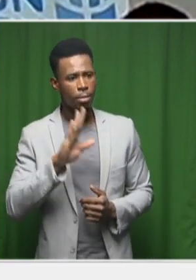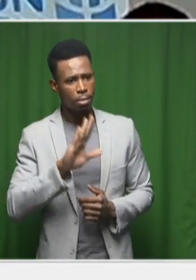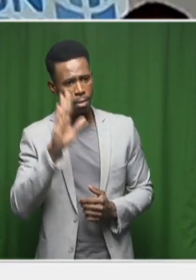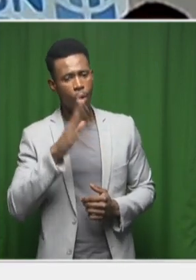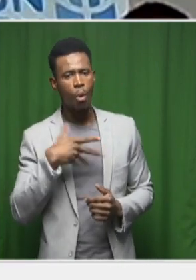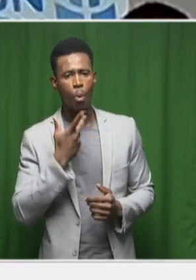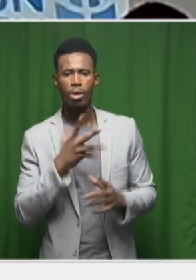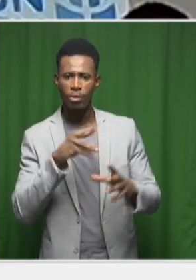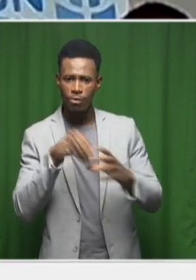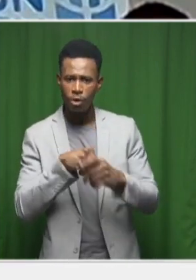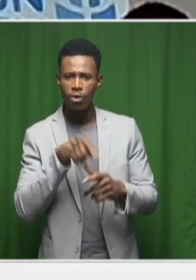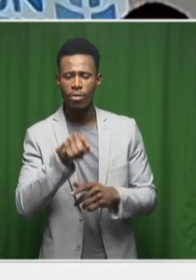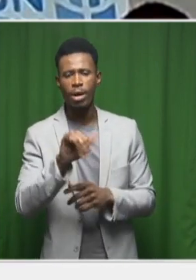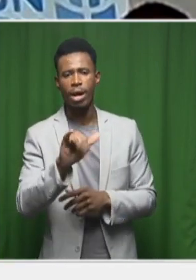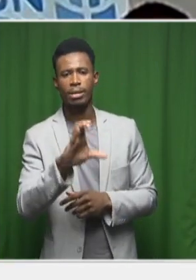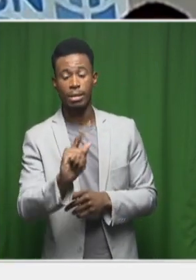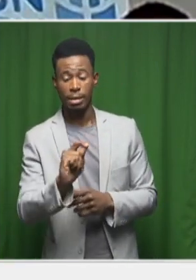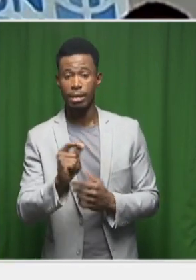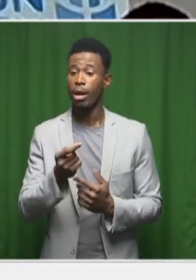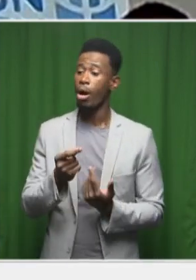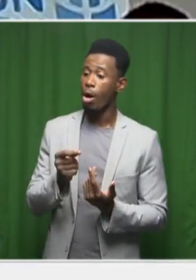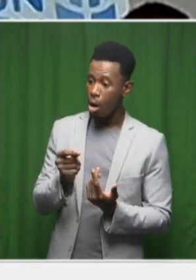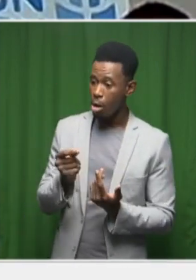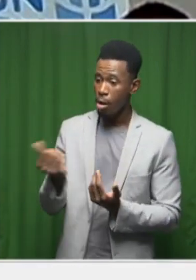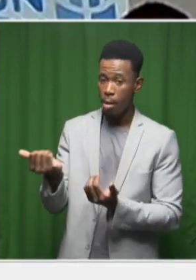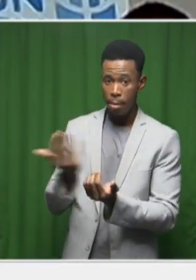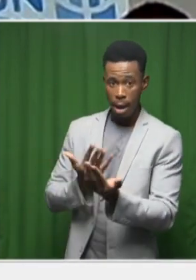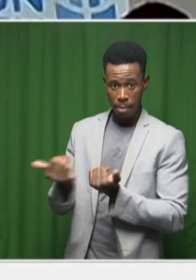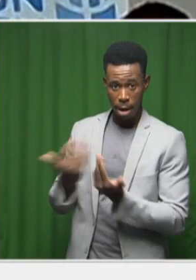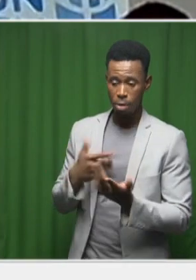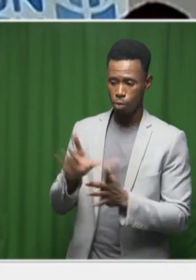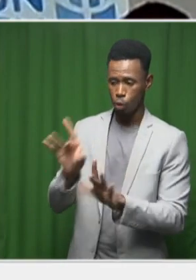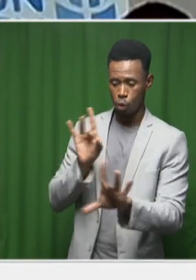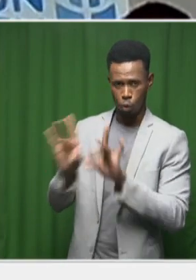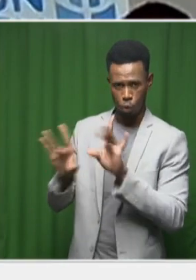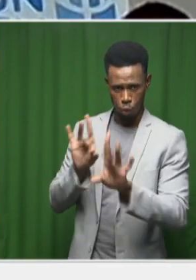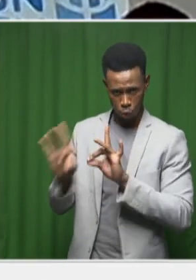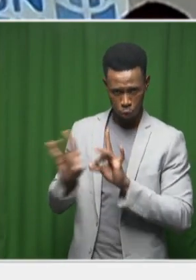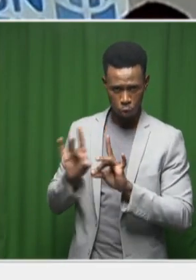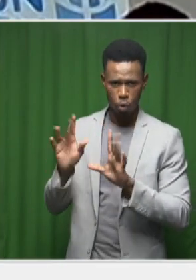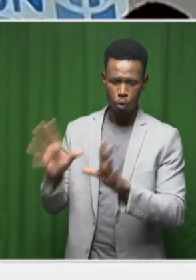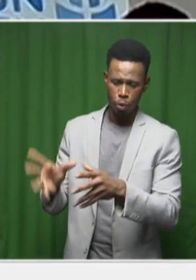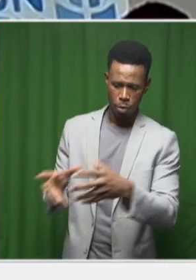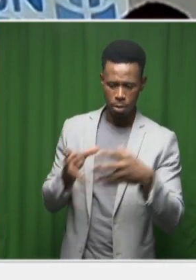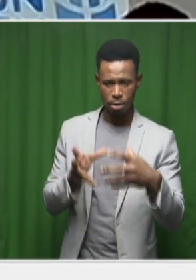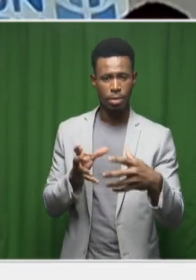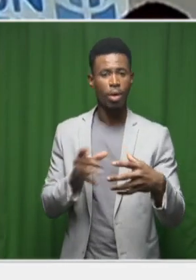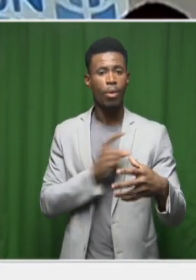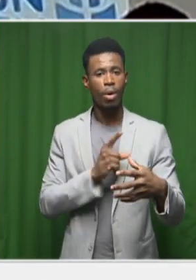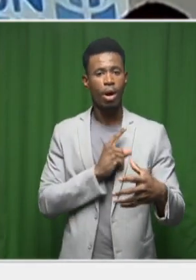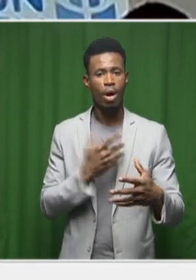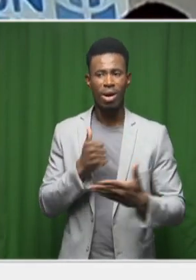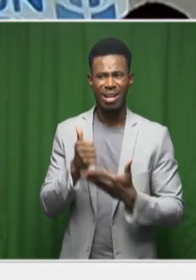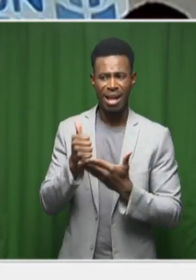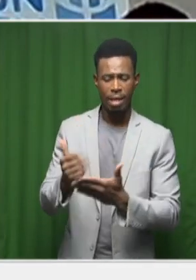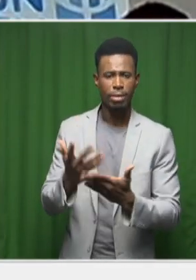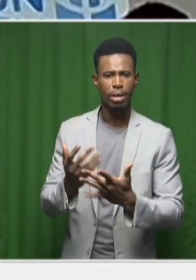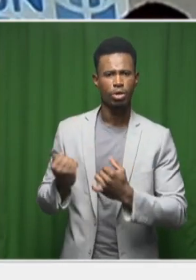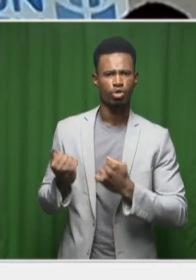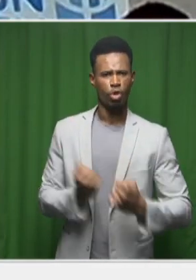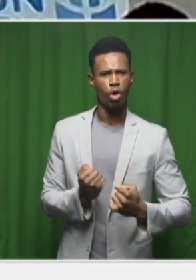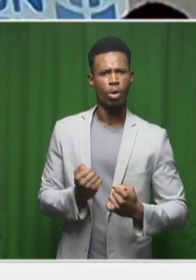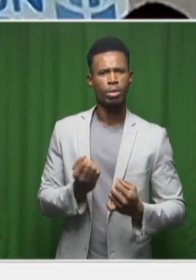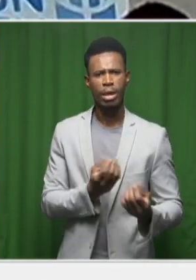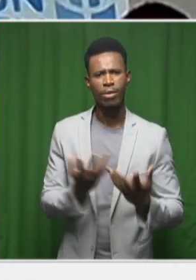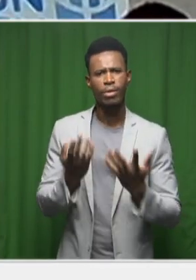from those schools through the department, but also so that we strengthen them with already the equipment or